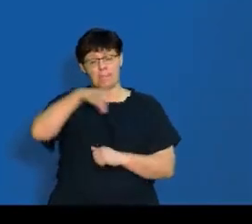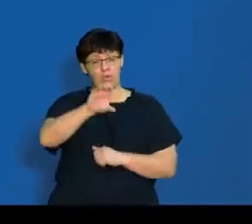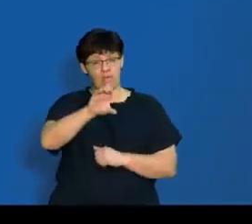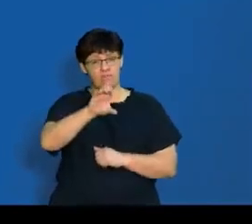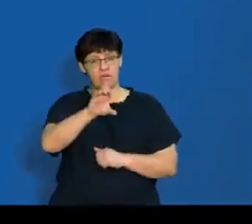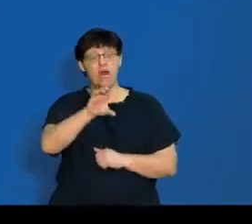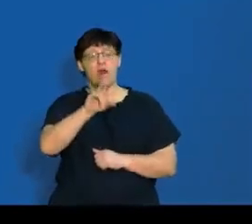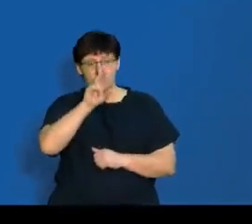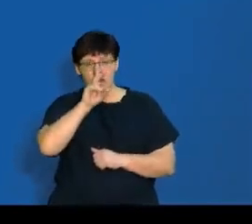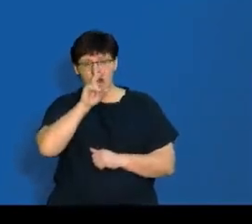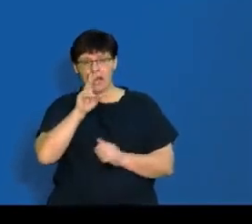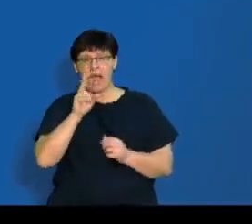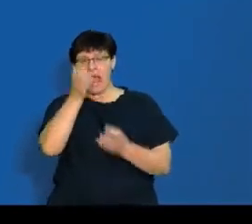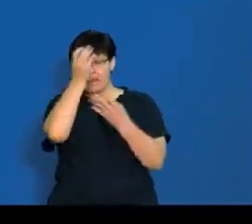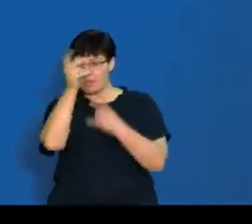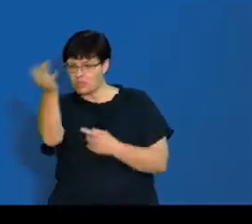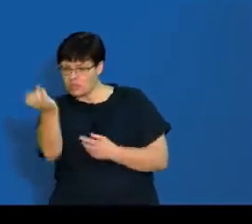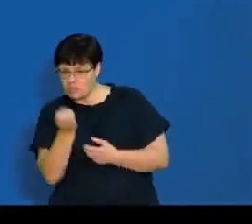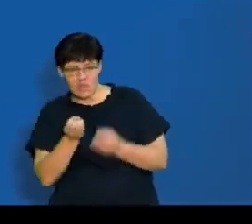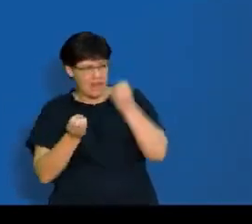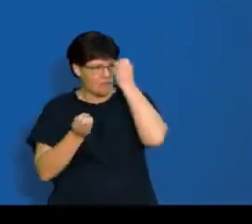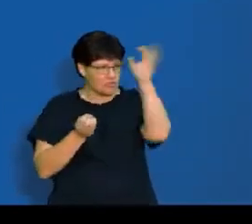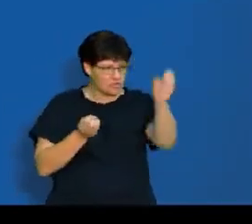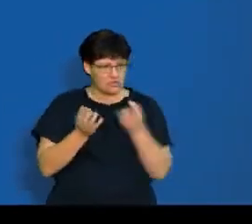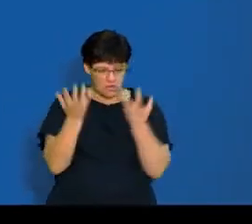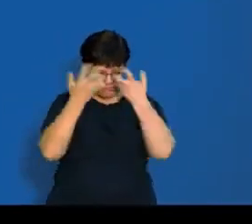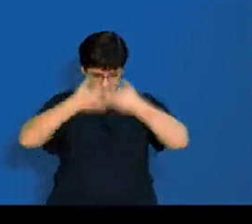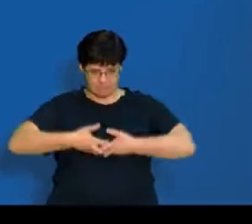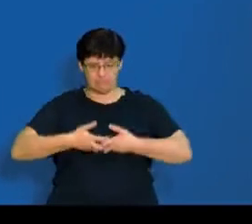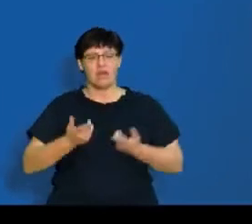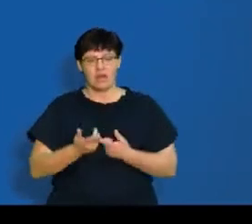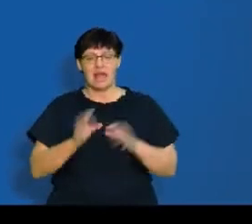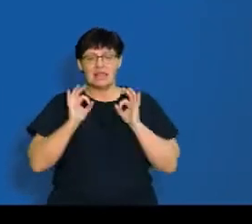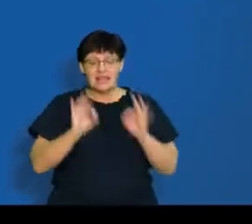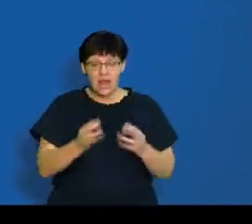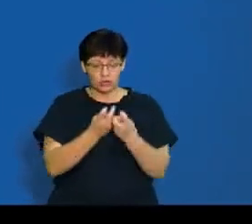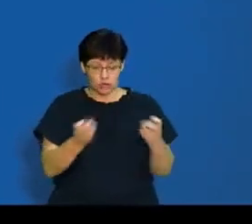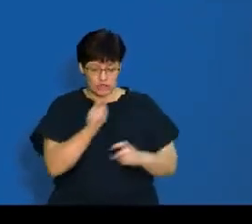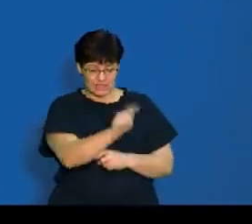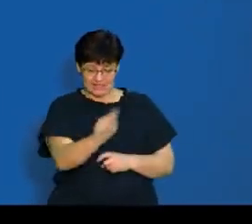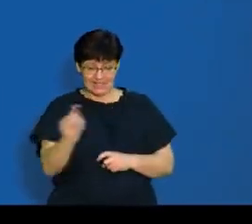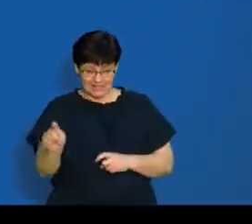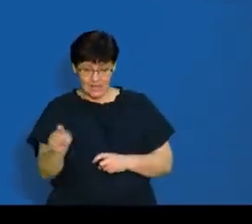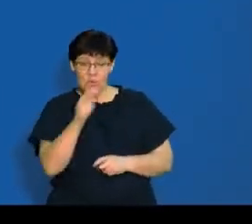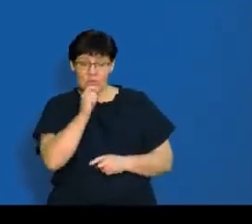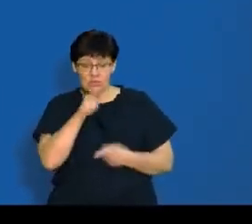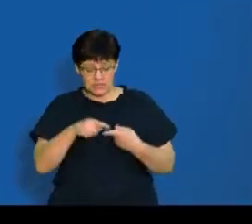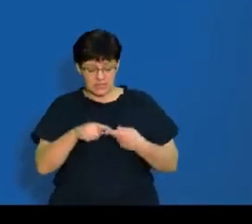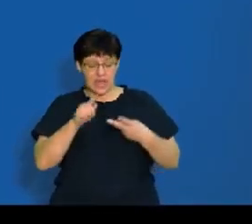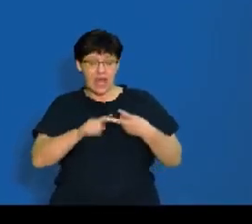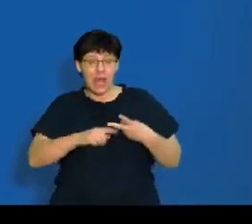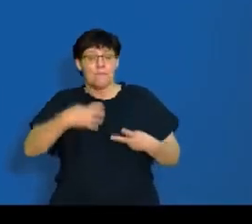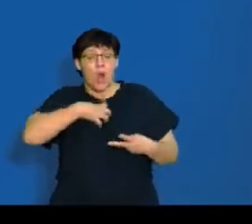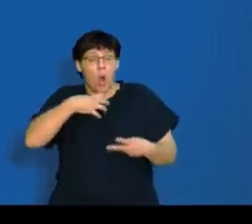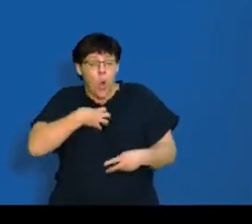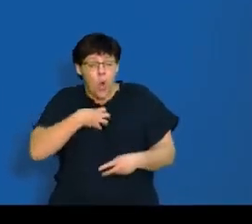you are synthesizing information. It says using the information in the relevant sources and your own knowledge.